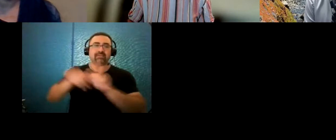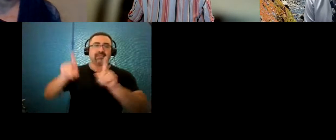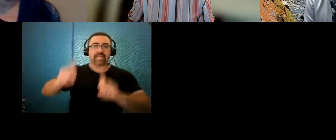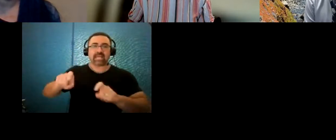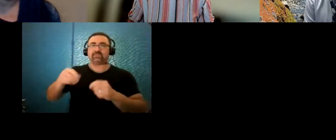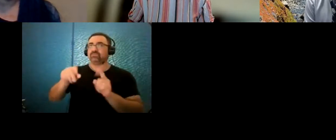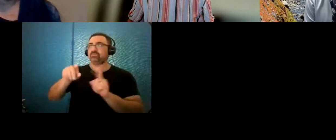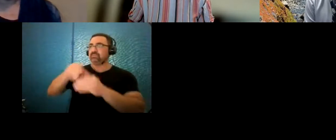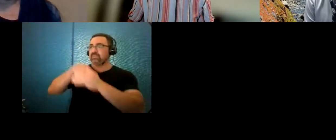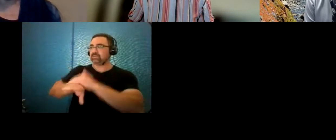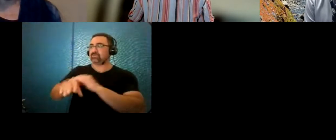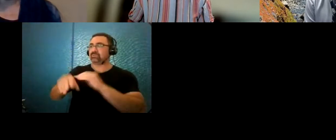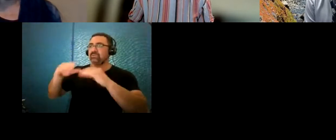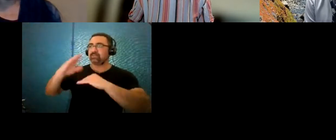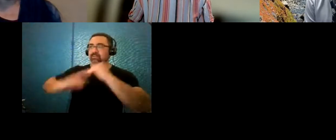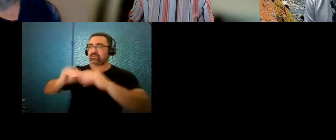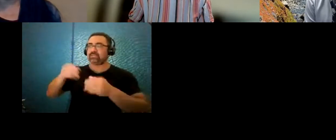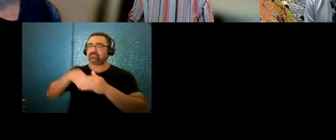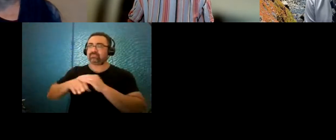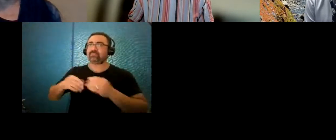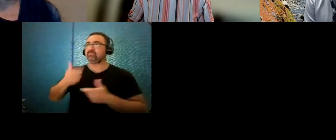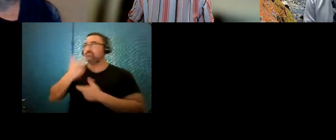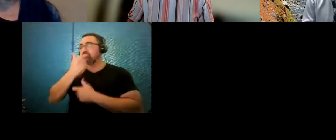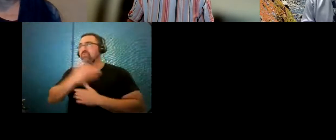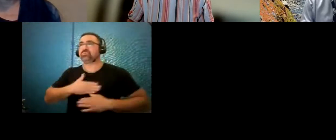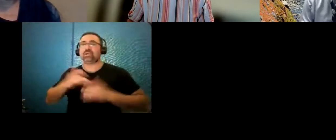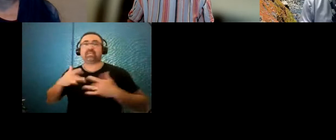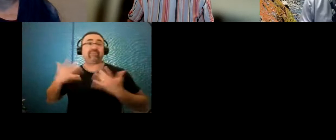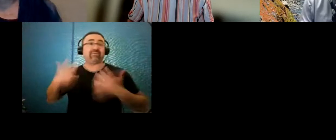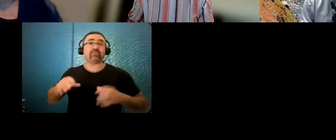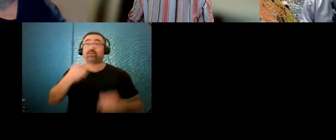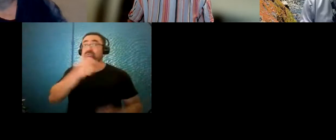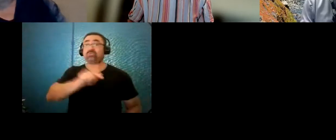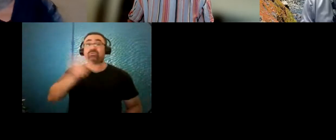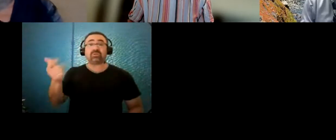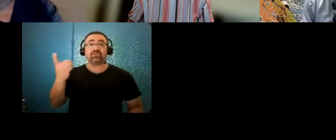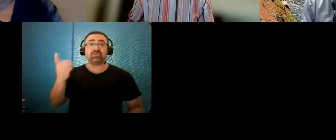attend the event. With that, I will turn it over to Dr. Cohen.